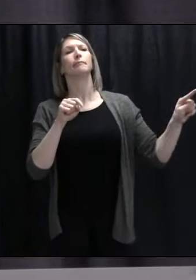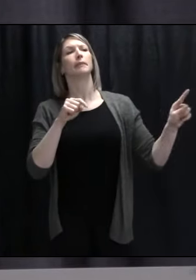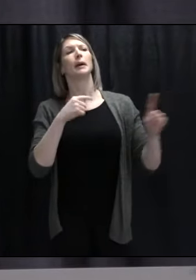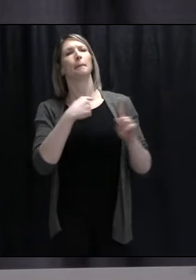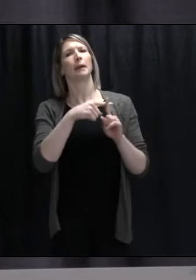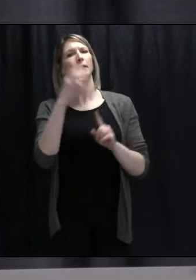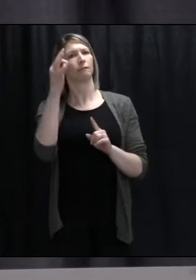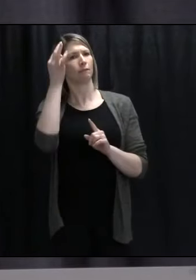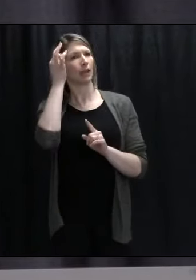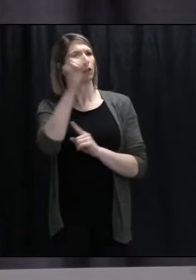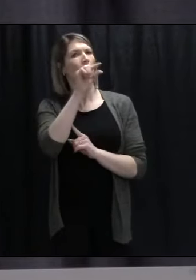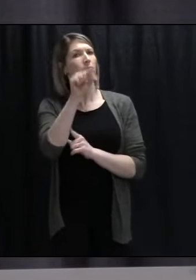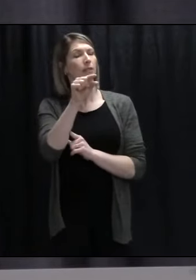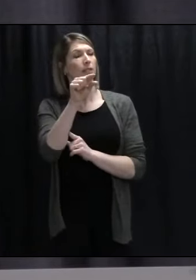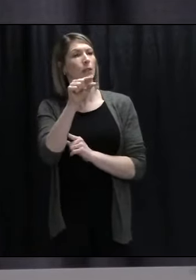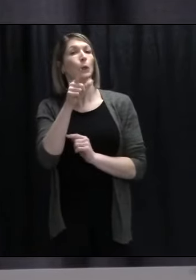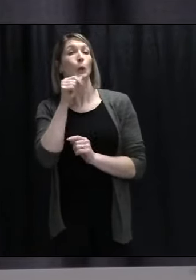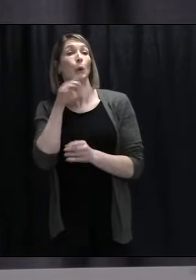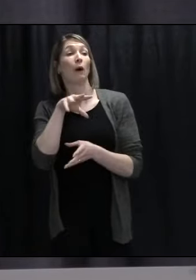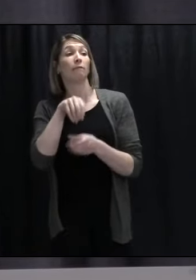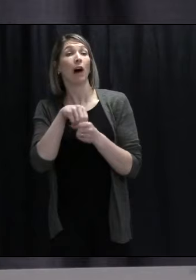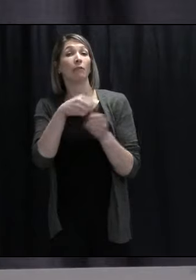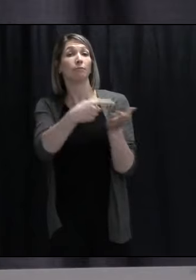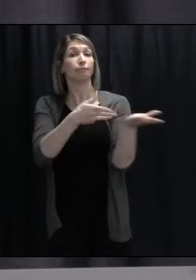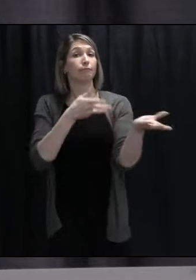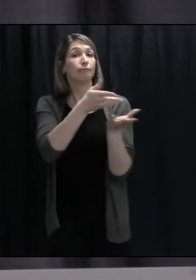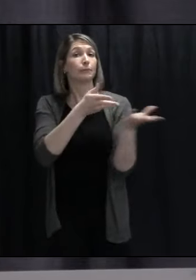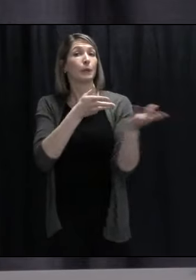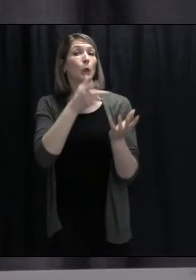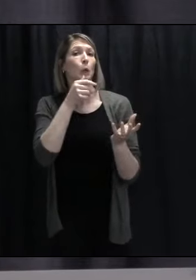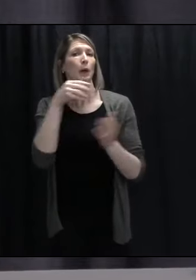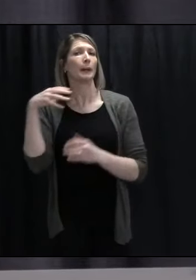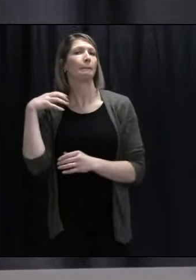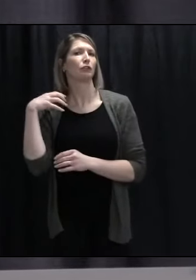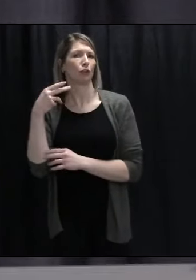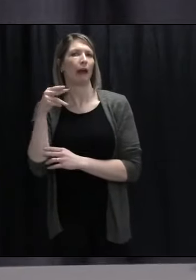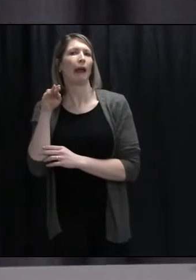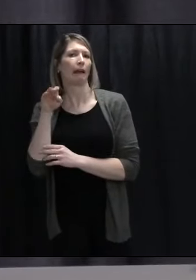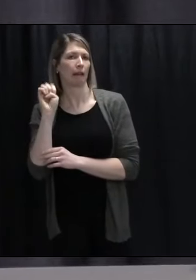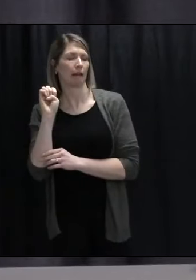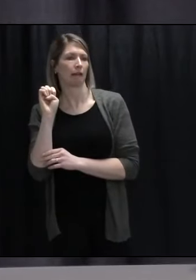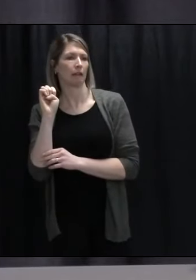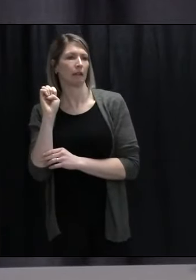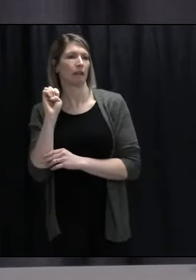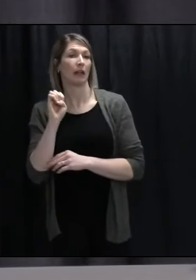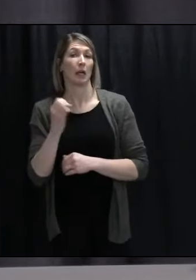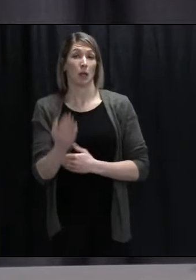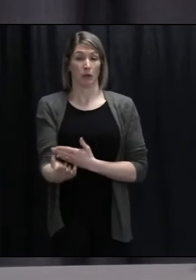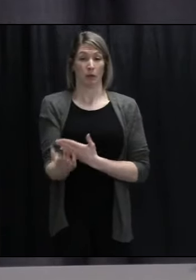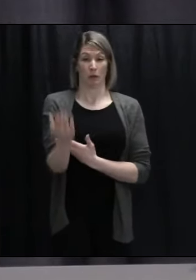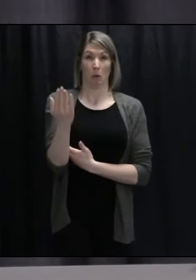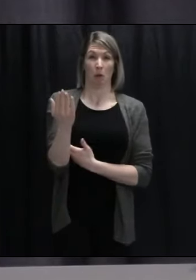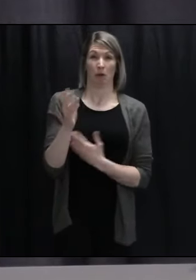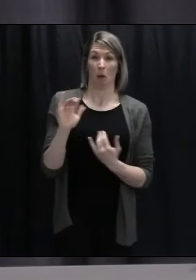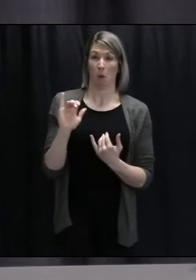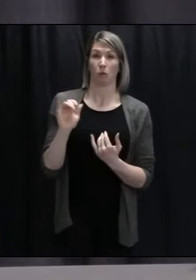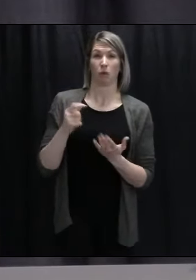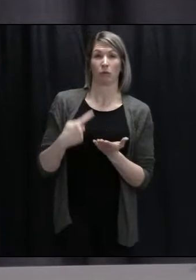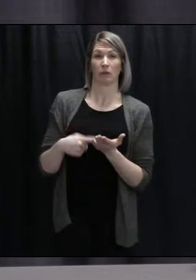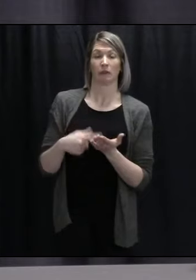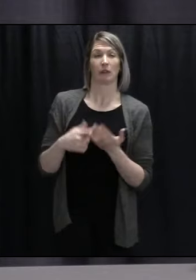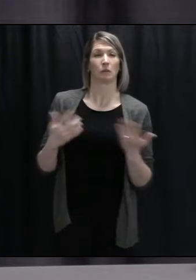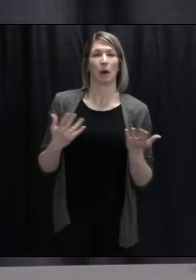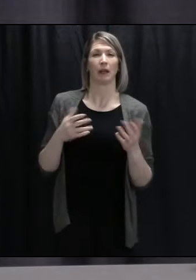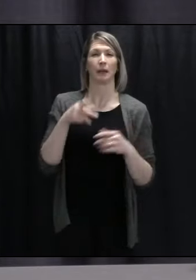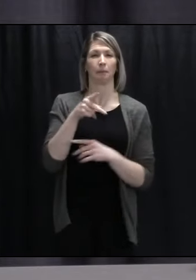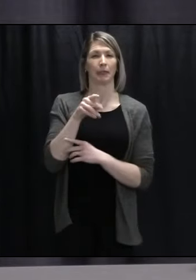part of that. Over the last day and a half, I think we spent quite a few hours, 3-4 hours, as premiers discussing things like PPE,